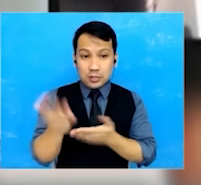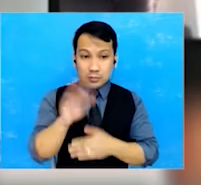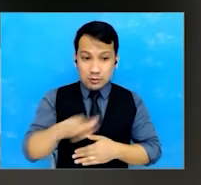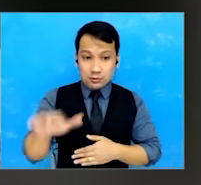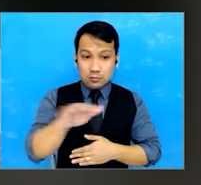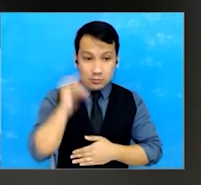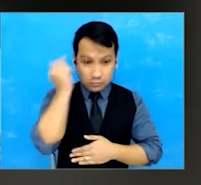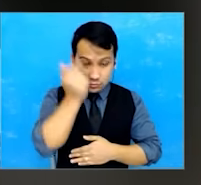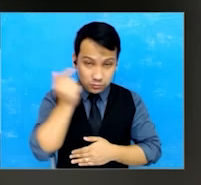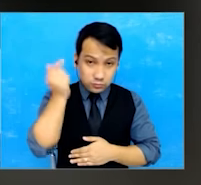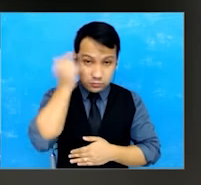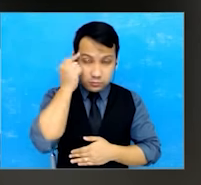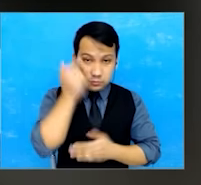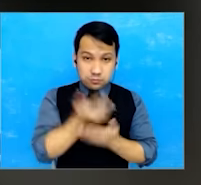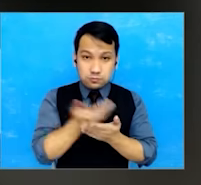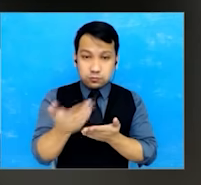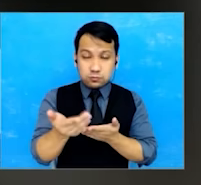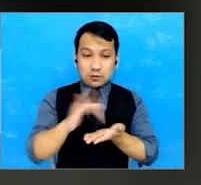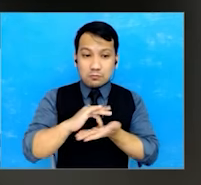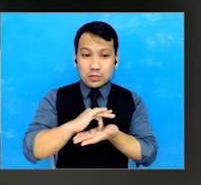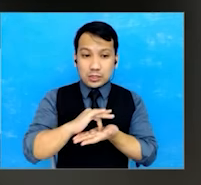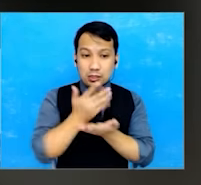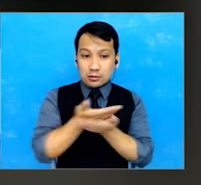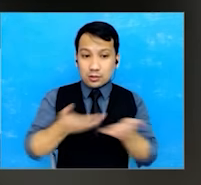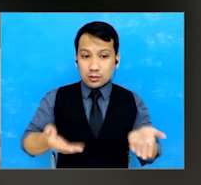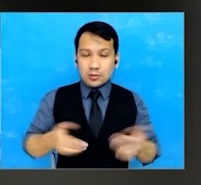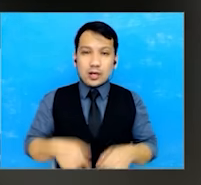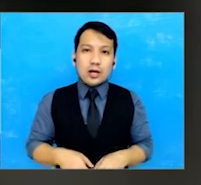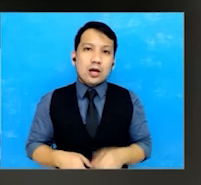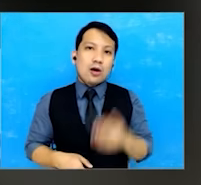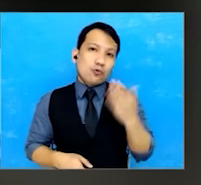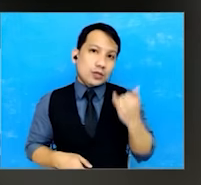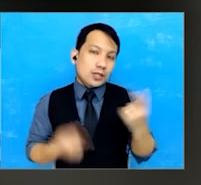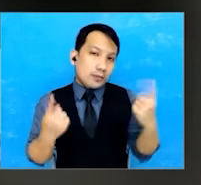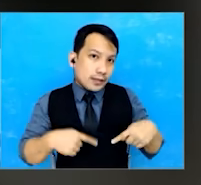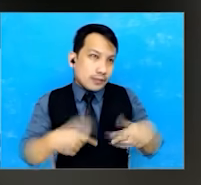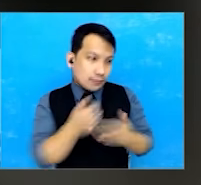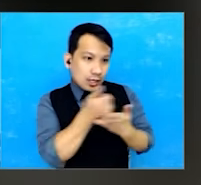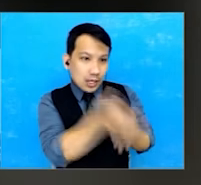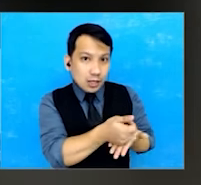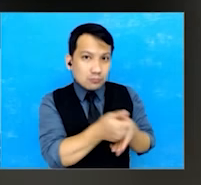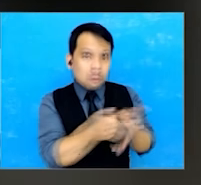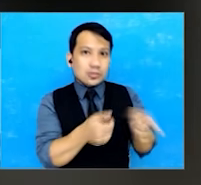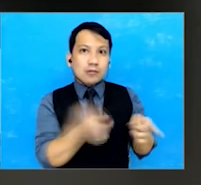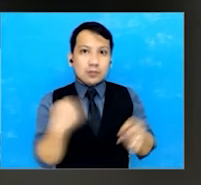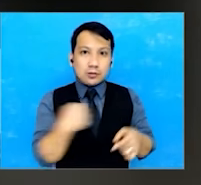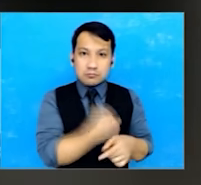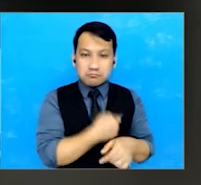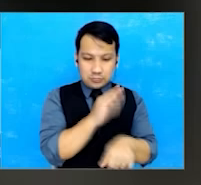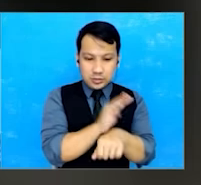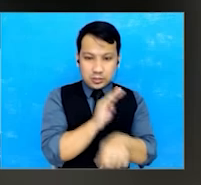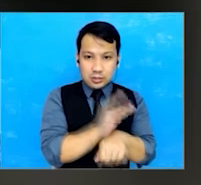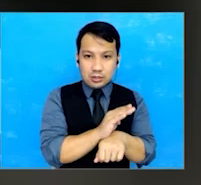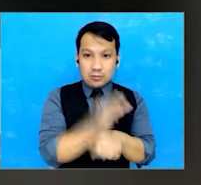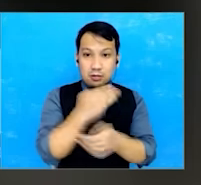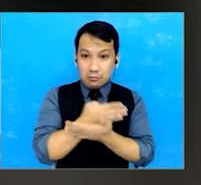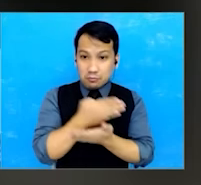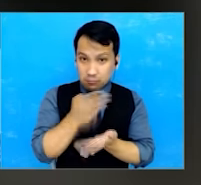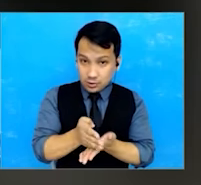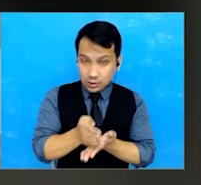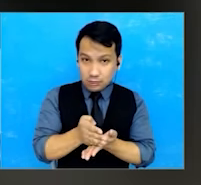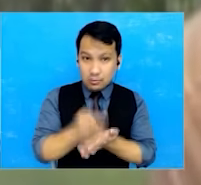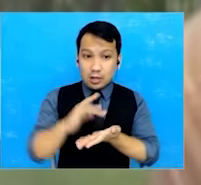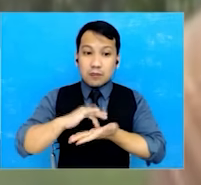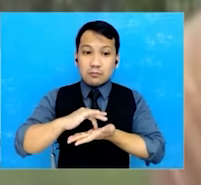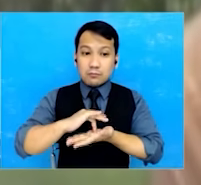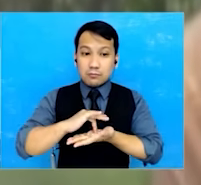gobyerno. Nagpatulong pala ang Parmalee sa Chinese businessman na si Michael Yang para mapondohan ang ilang ibinenta nilang medical